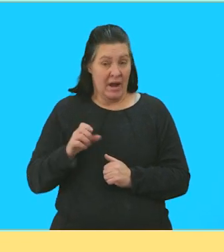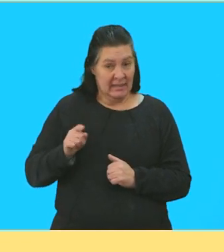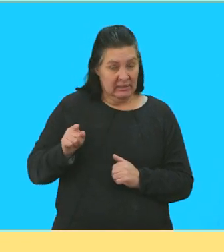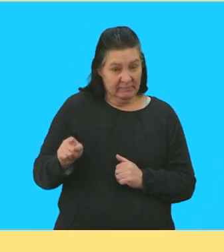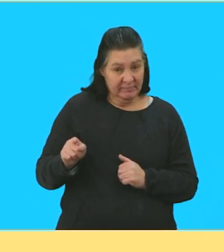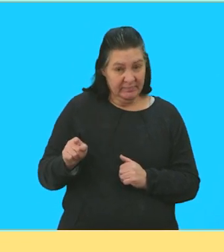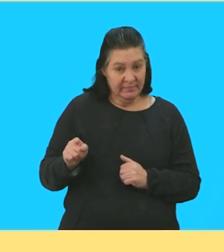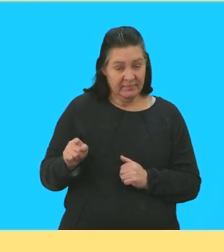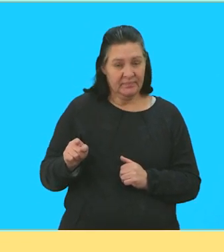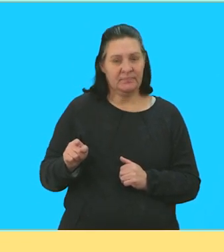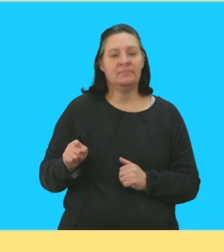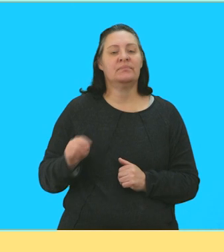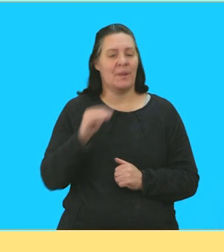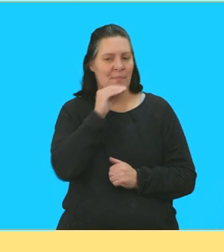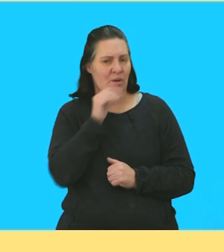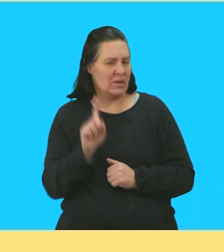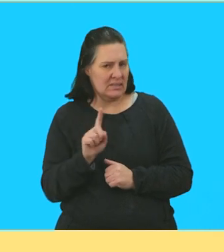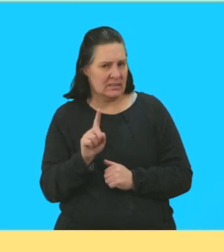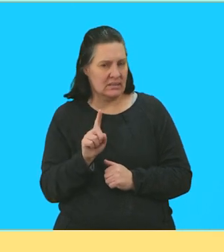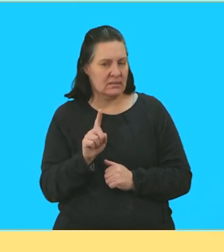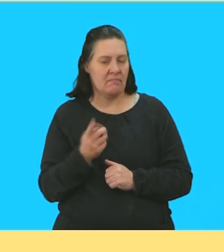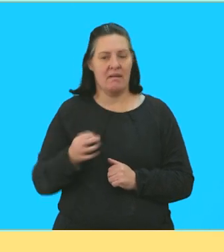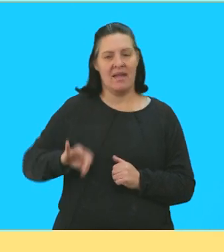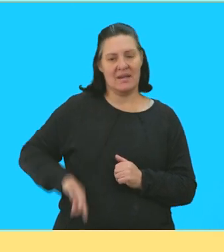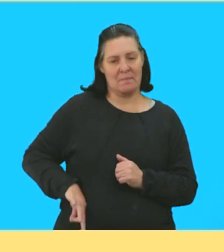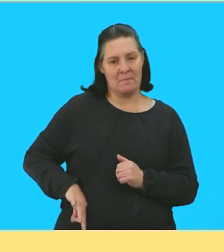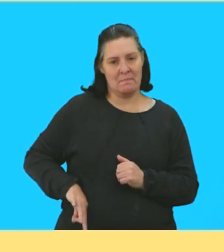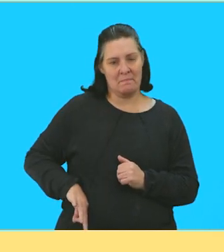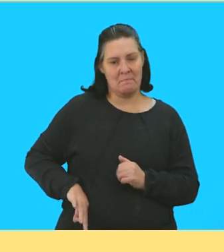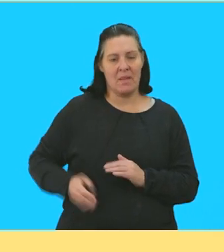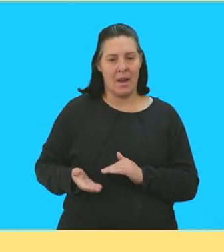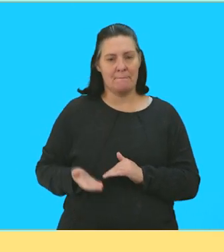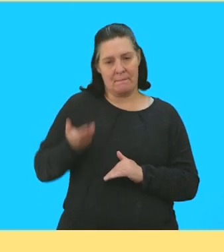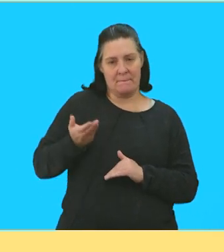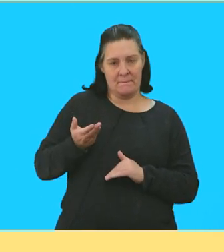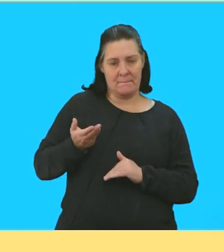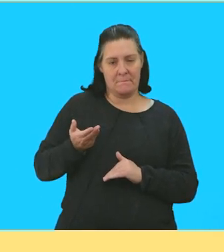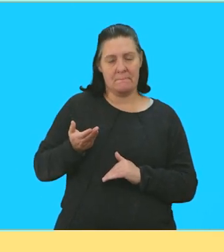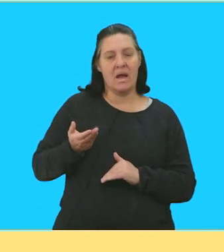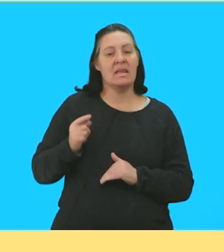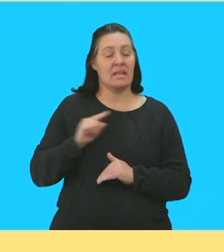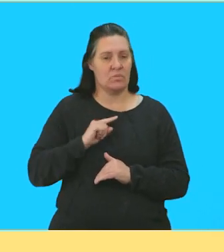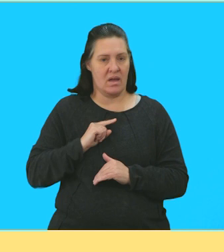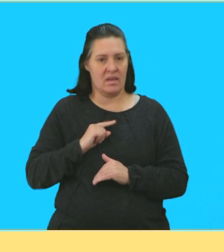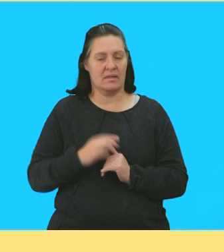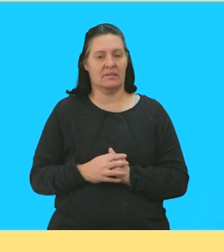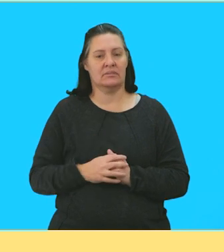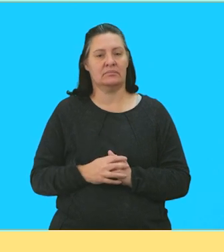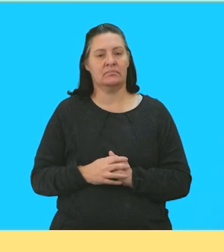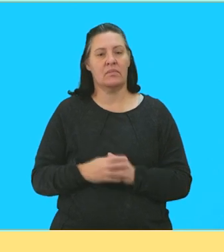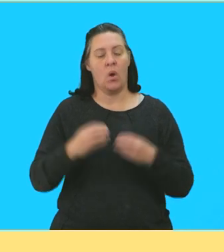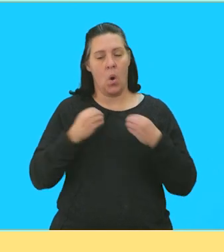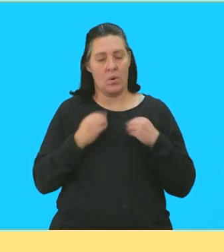trading stock surplus, that simply means my income is increasing. So I will therefore come to my